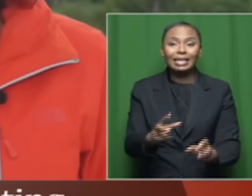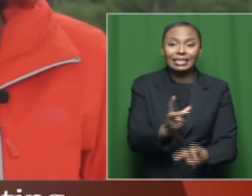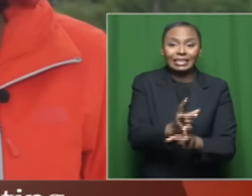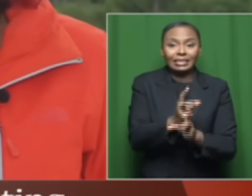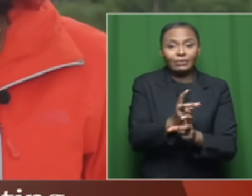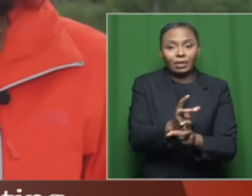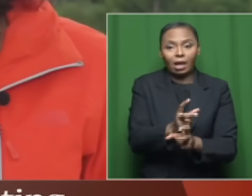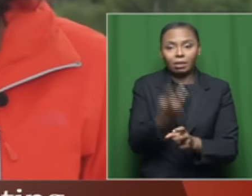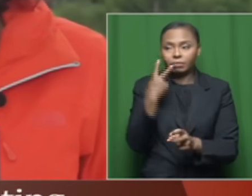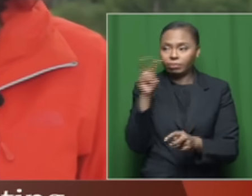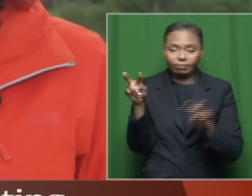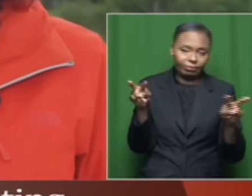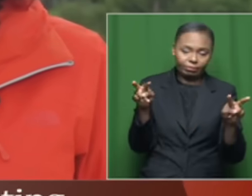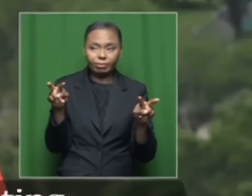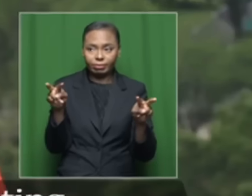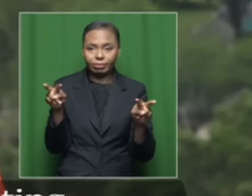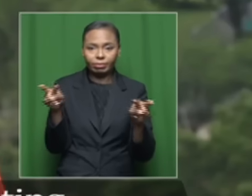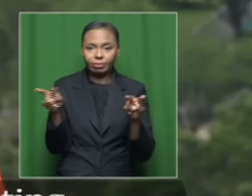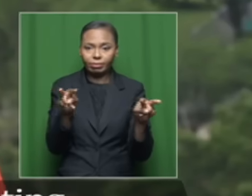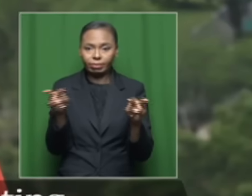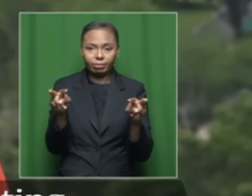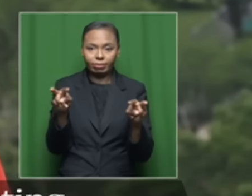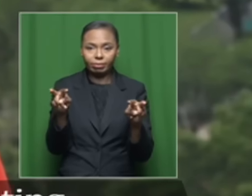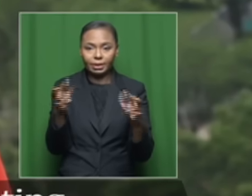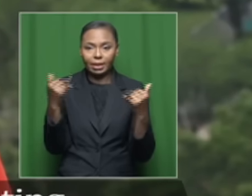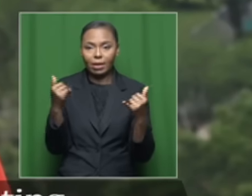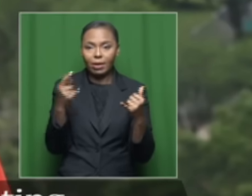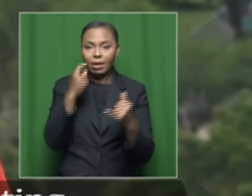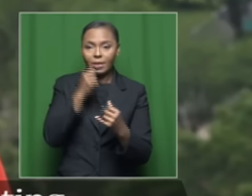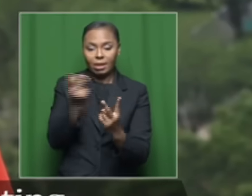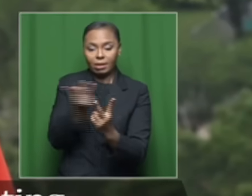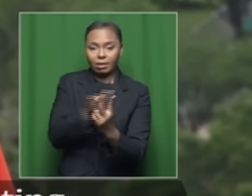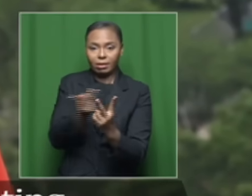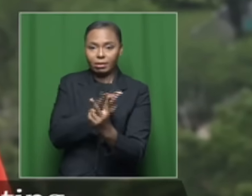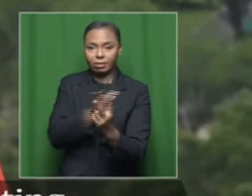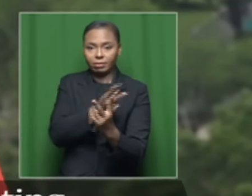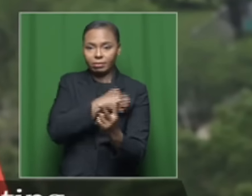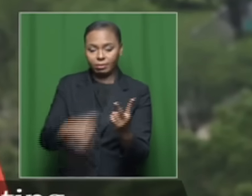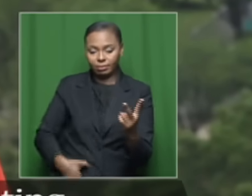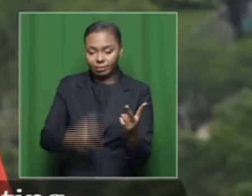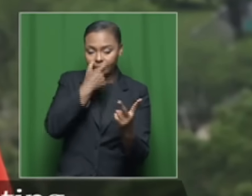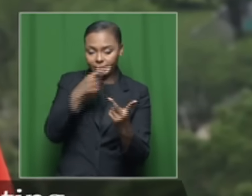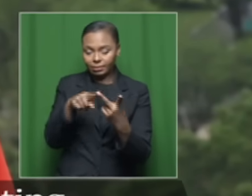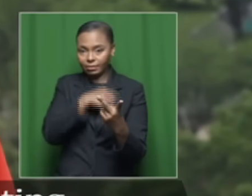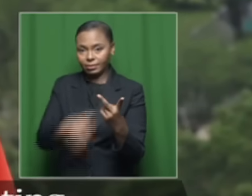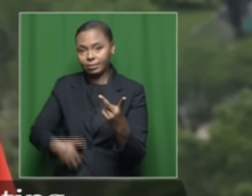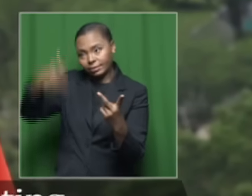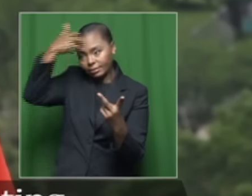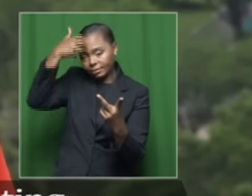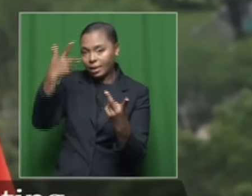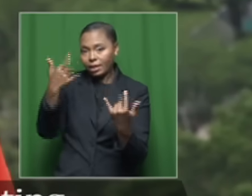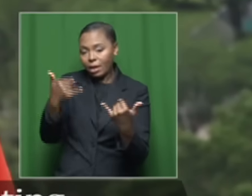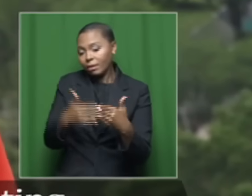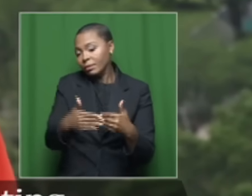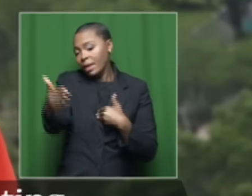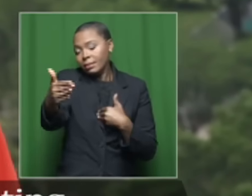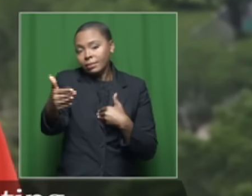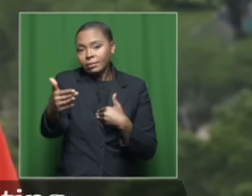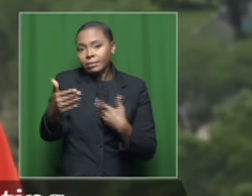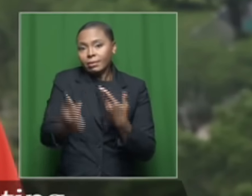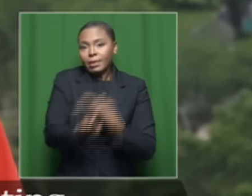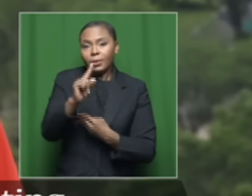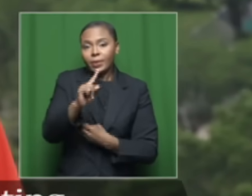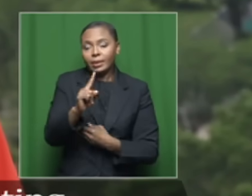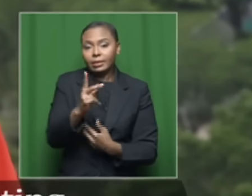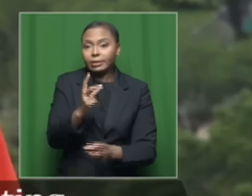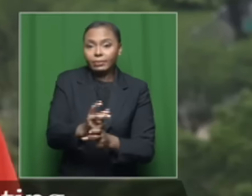see where these two men will go from here, given those extraordinary scenes, frankly. But